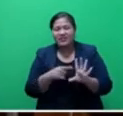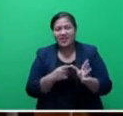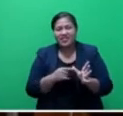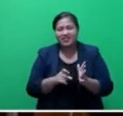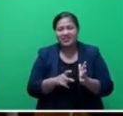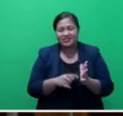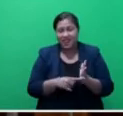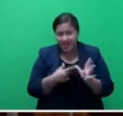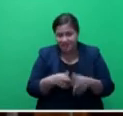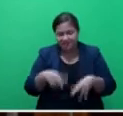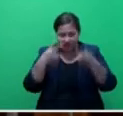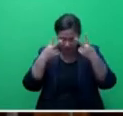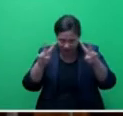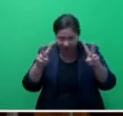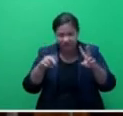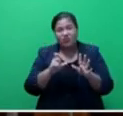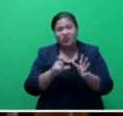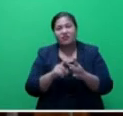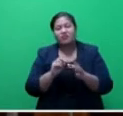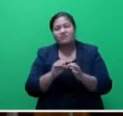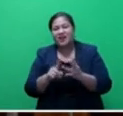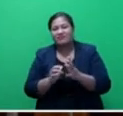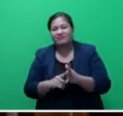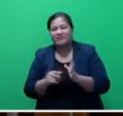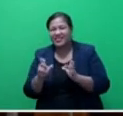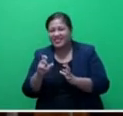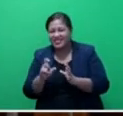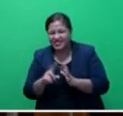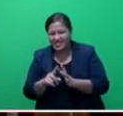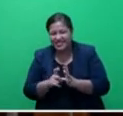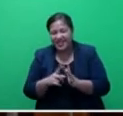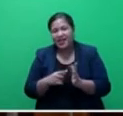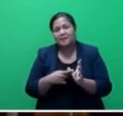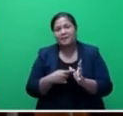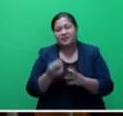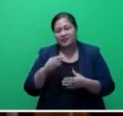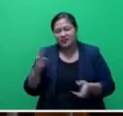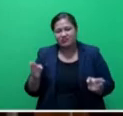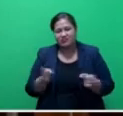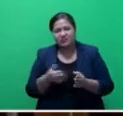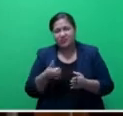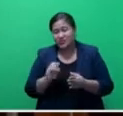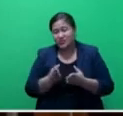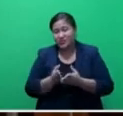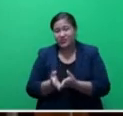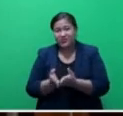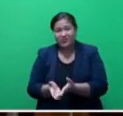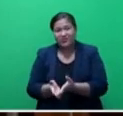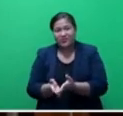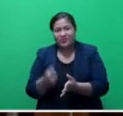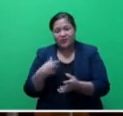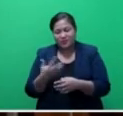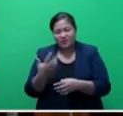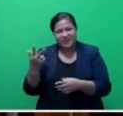Vanuambalavu, Dikombia, Tubuda, and Didia. Vanuambalavu and Didia maximizes the use of vessels registering more than about